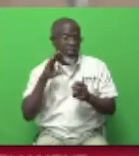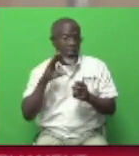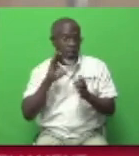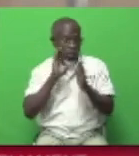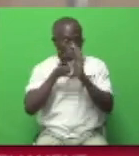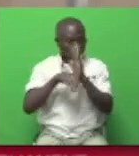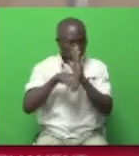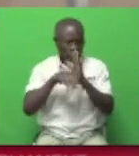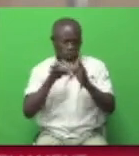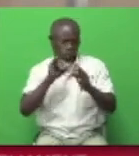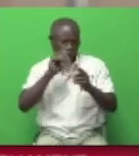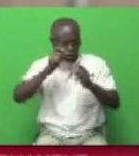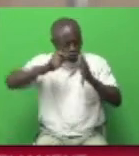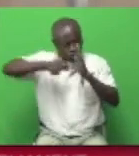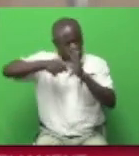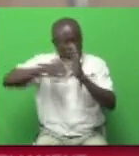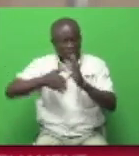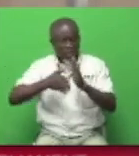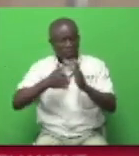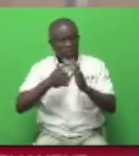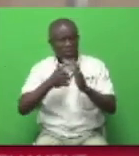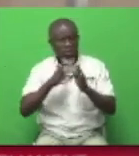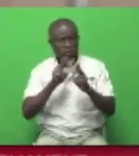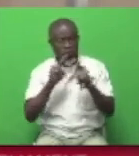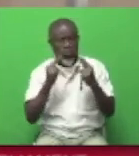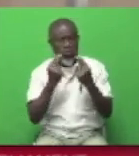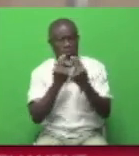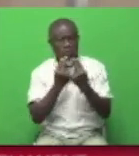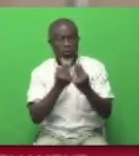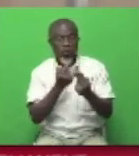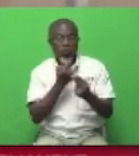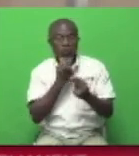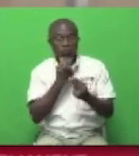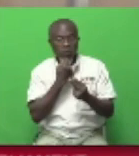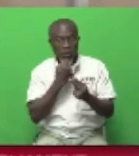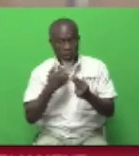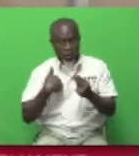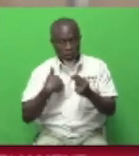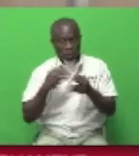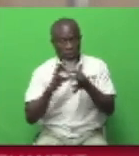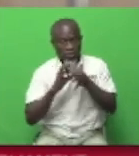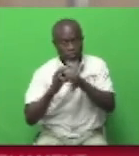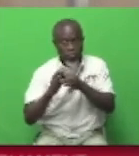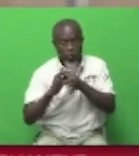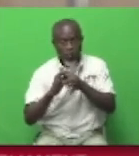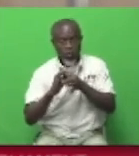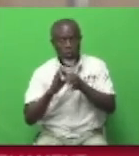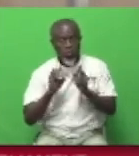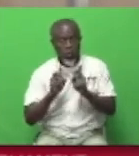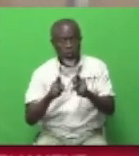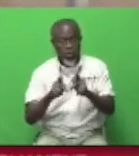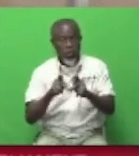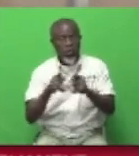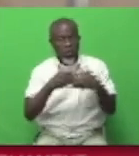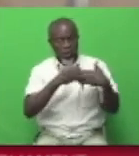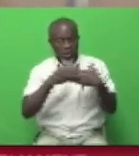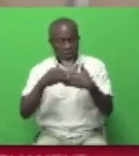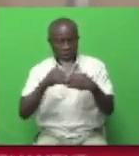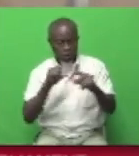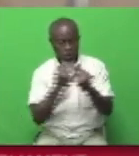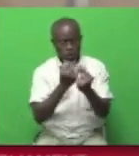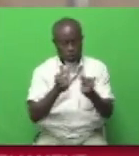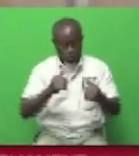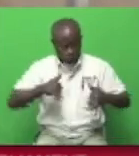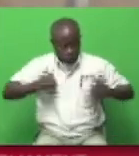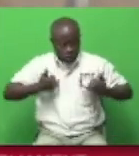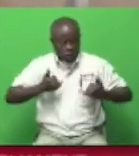Unit at the Office of the Attorney General, who has the responsibility of leading a team, again, of very young lawyers who